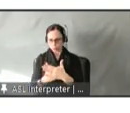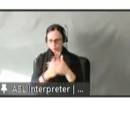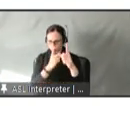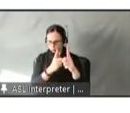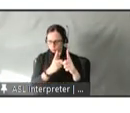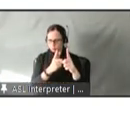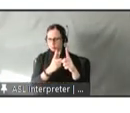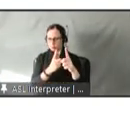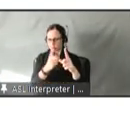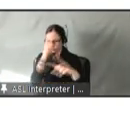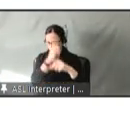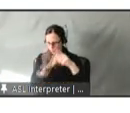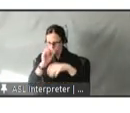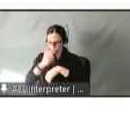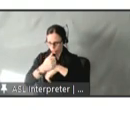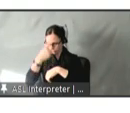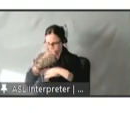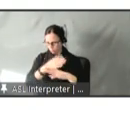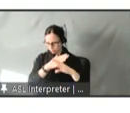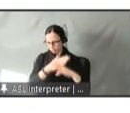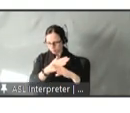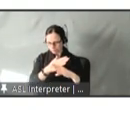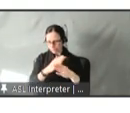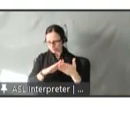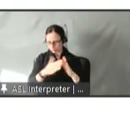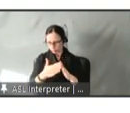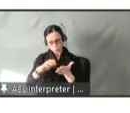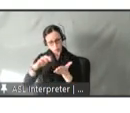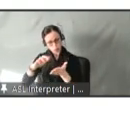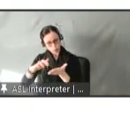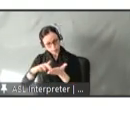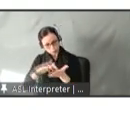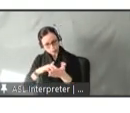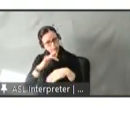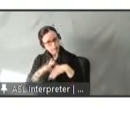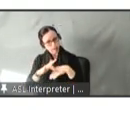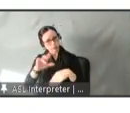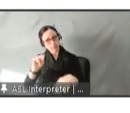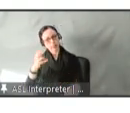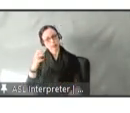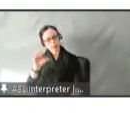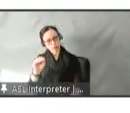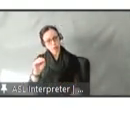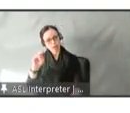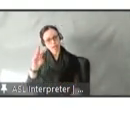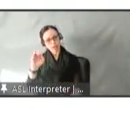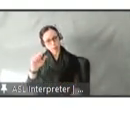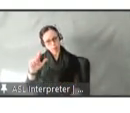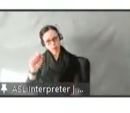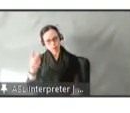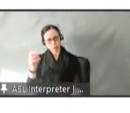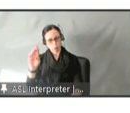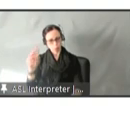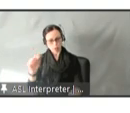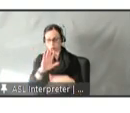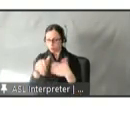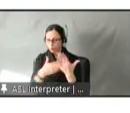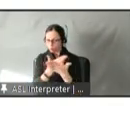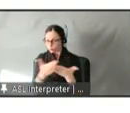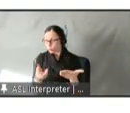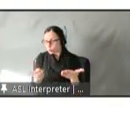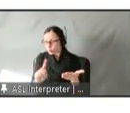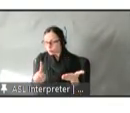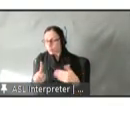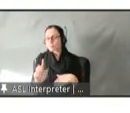protect the health of communities. And registration for that is also open at nachoannual.org. All these resources can be found